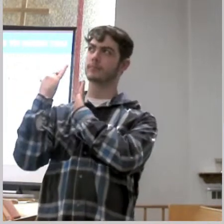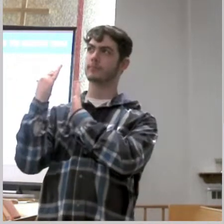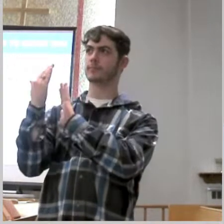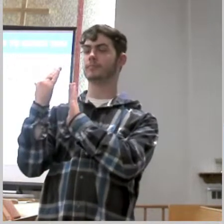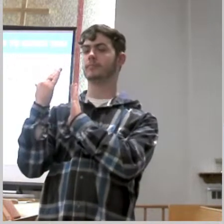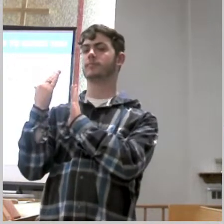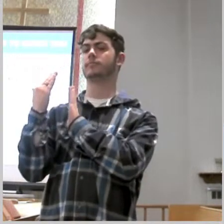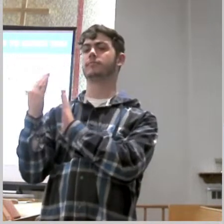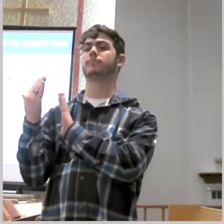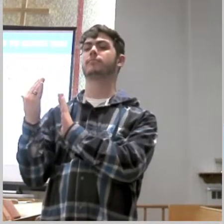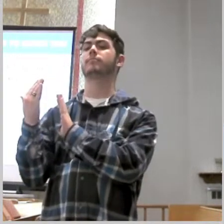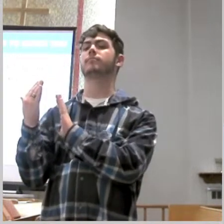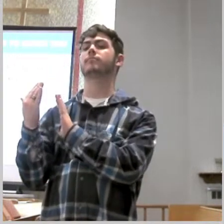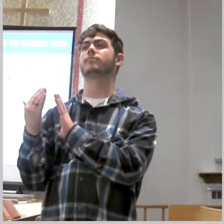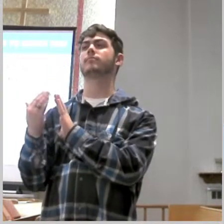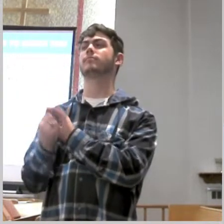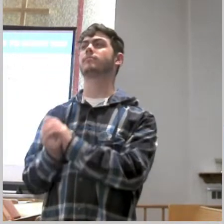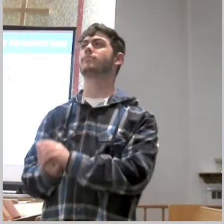face to